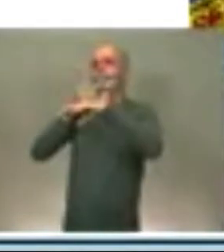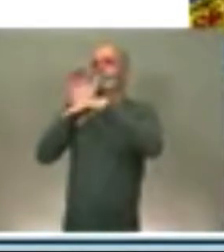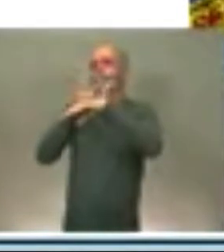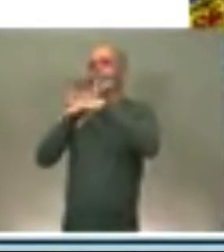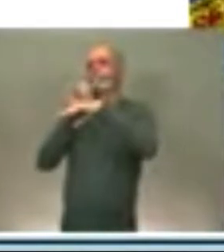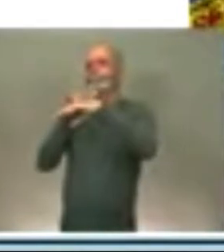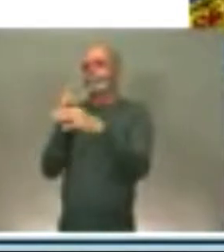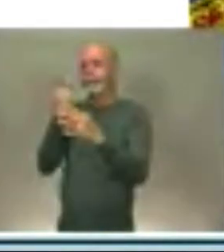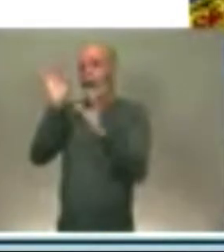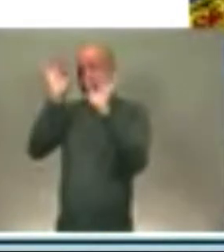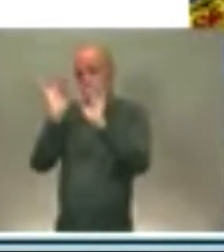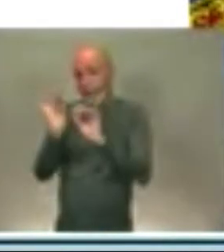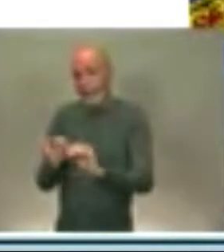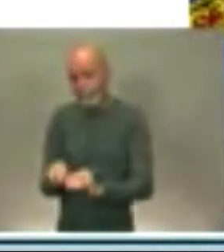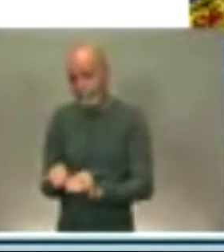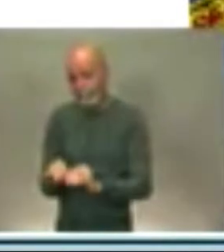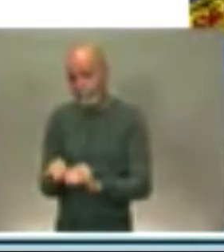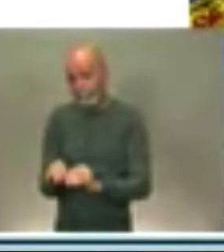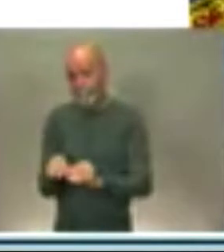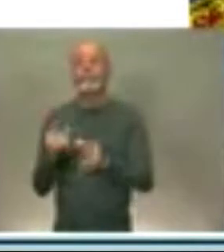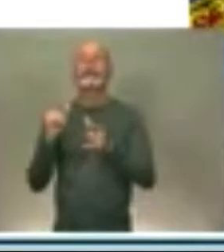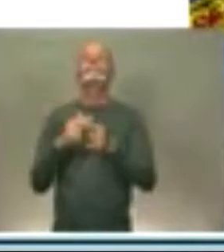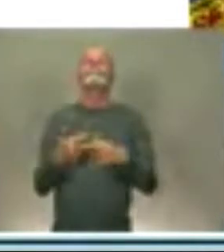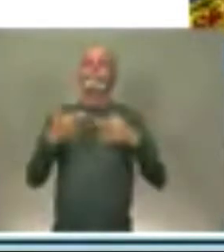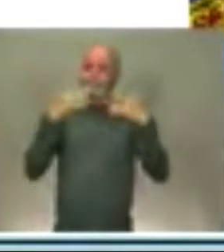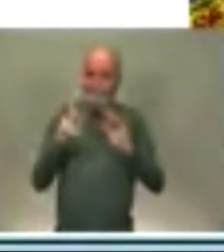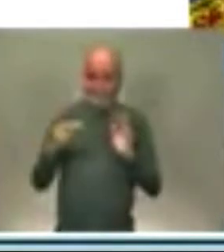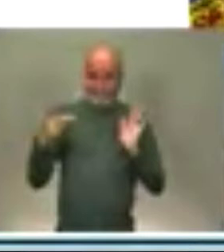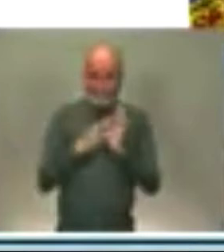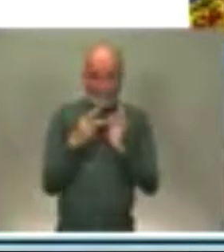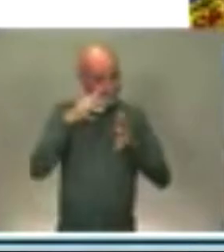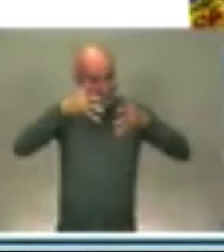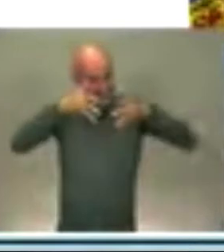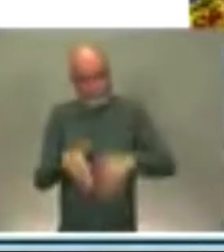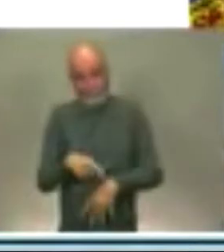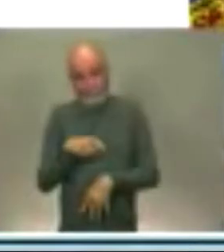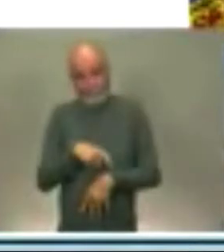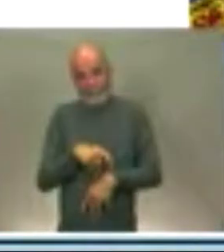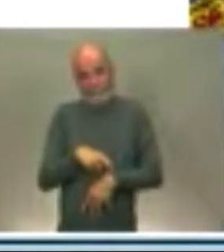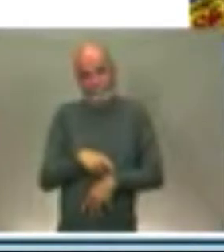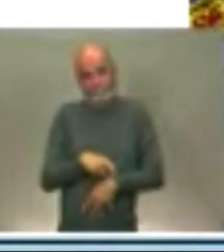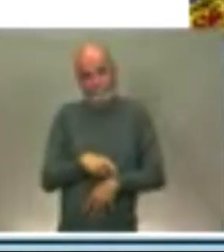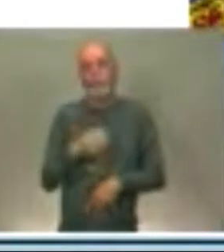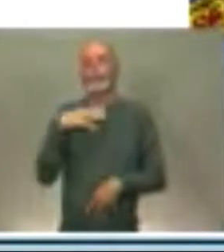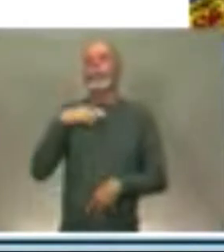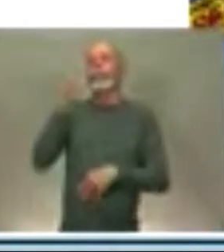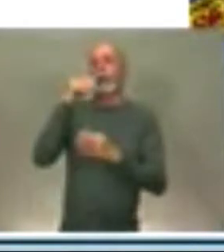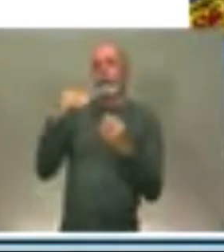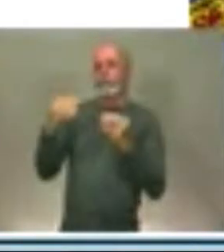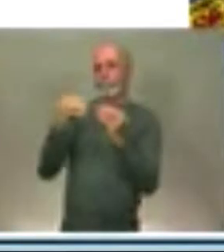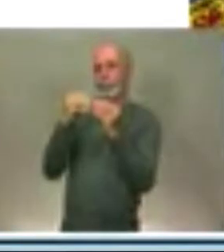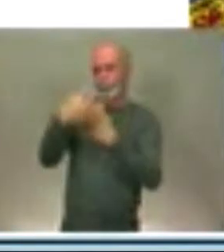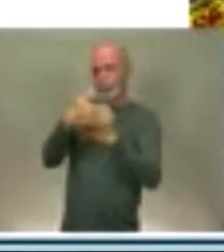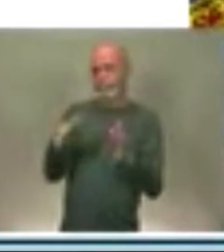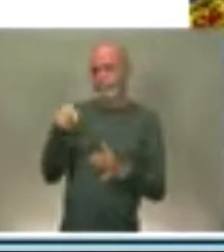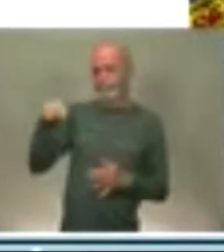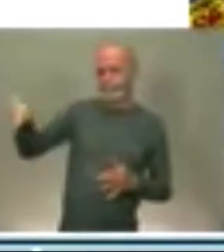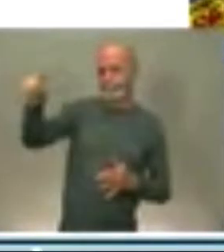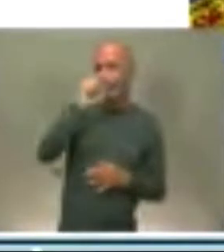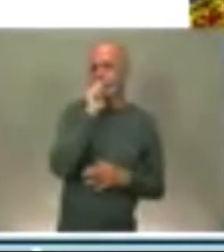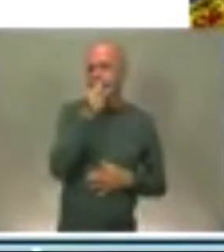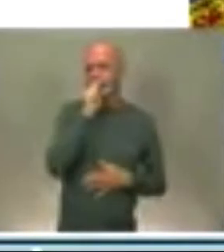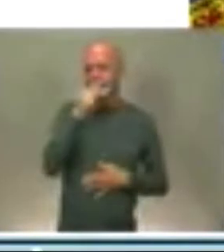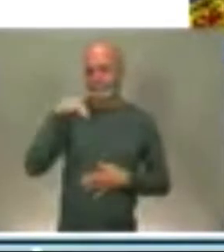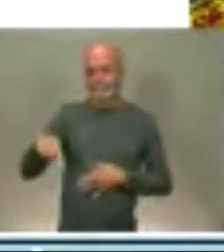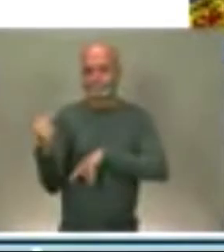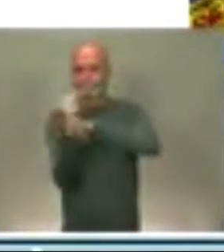we'll return for a second time if there's time to do so, and then return to the room for final questions. All right, so we'll open it up to questions in the